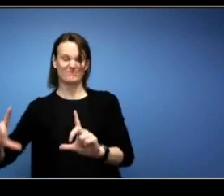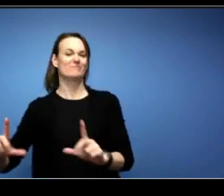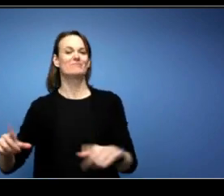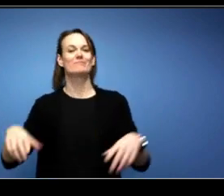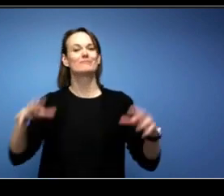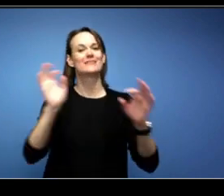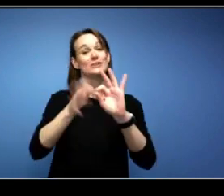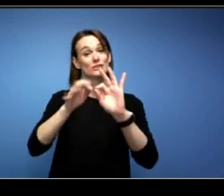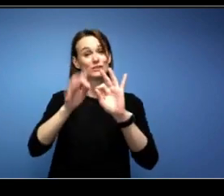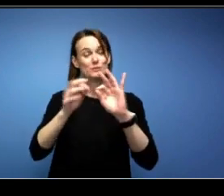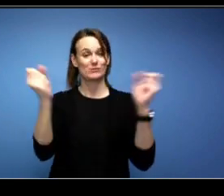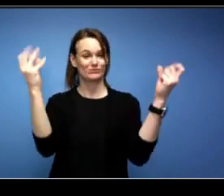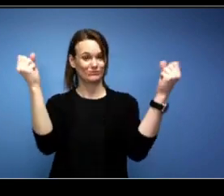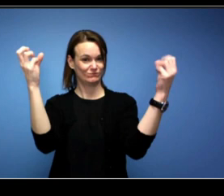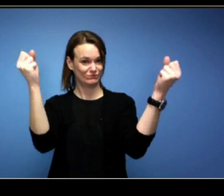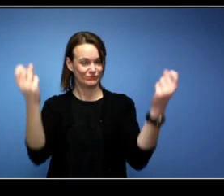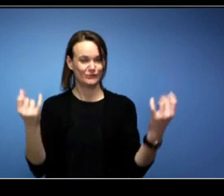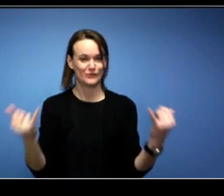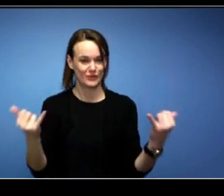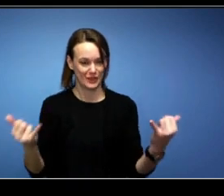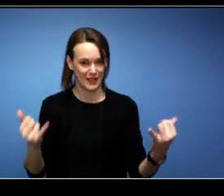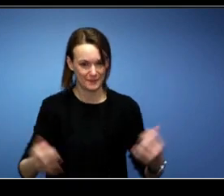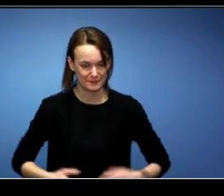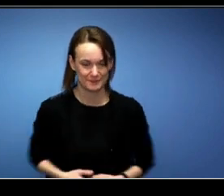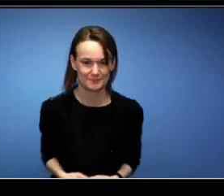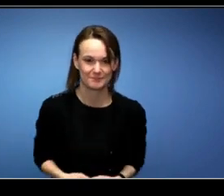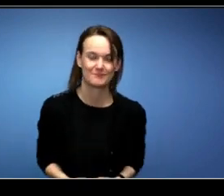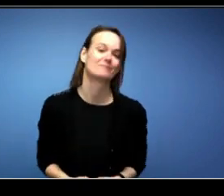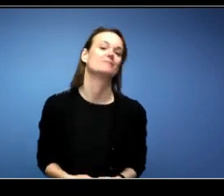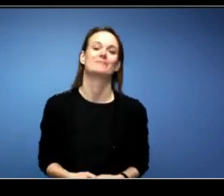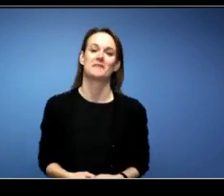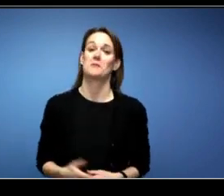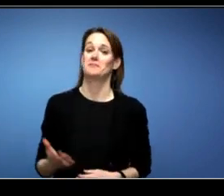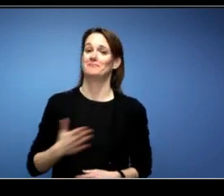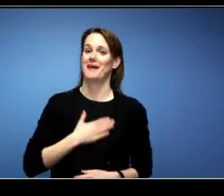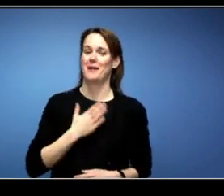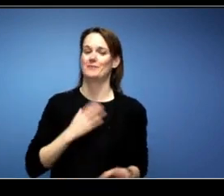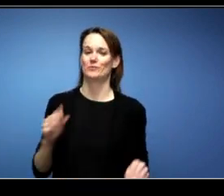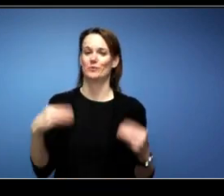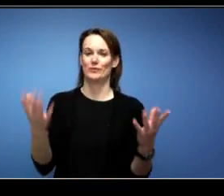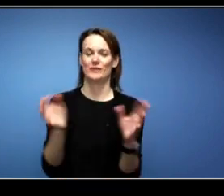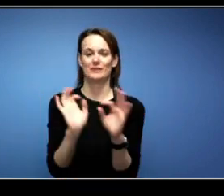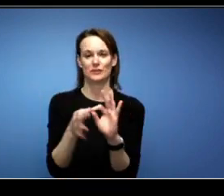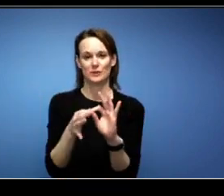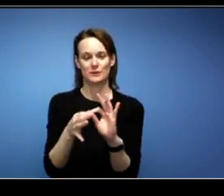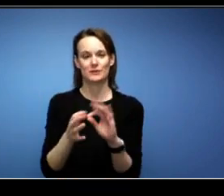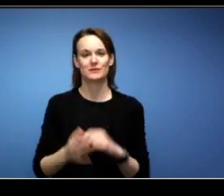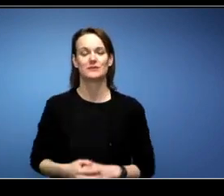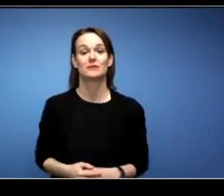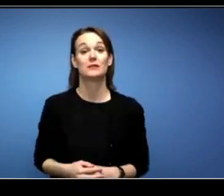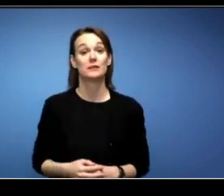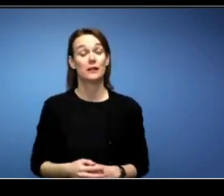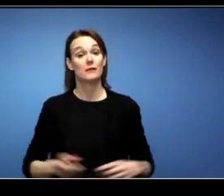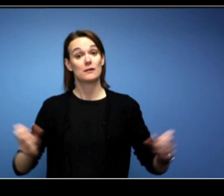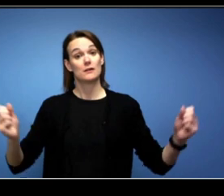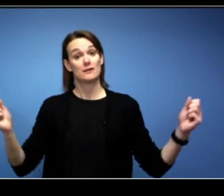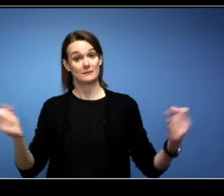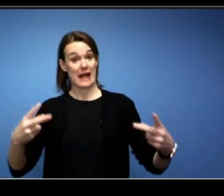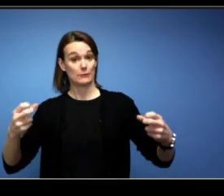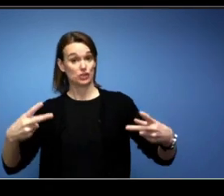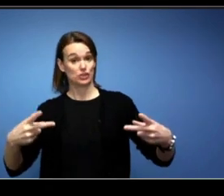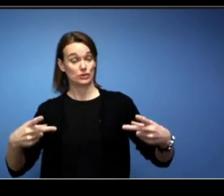providing American Sign Language, English interpretation for us today, which we're very happy that we have. The event also